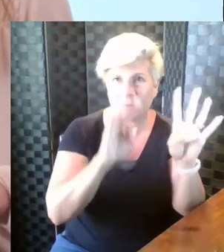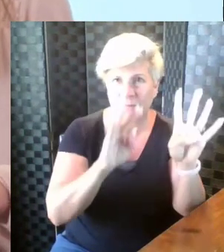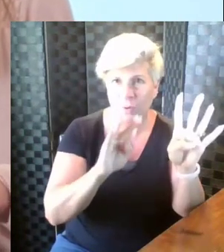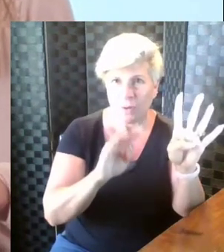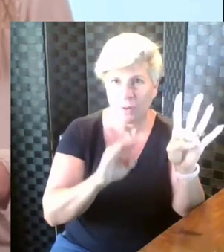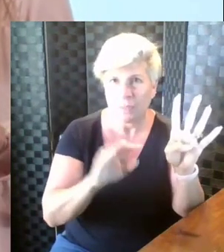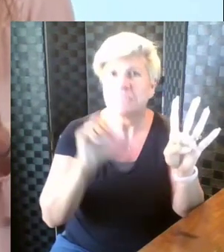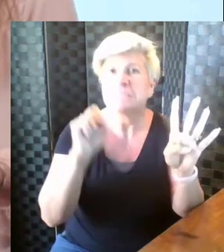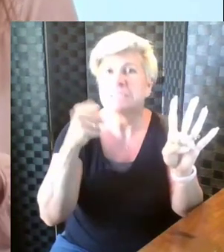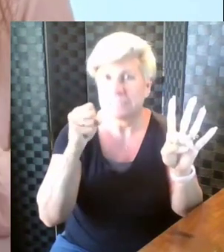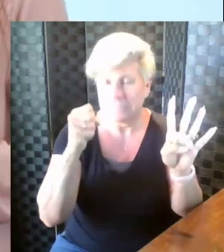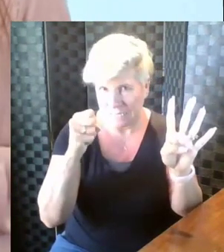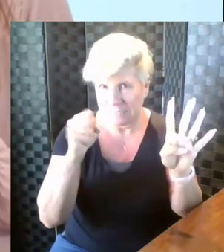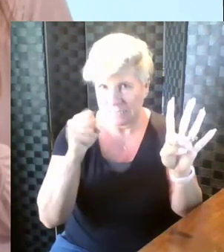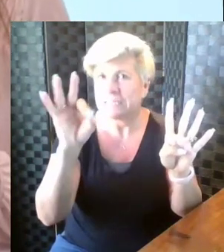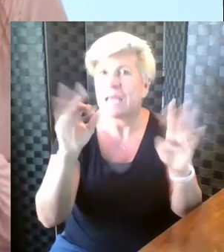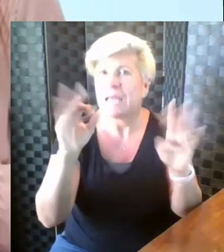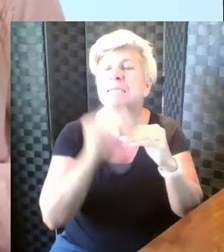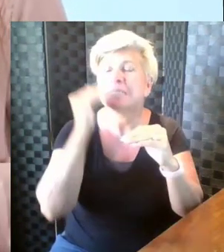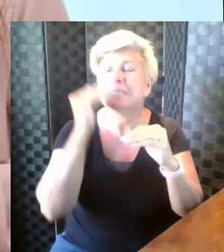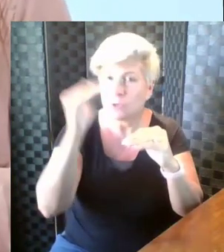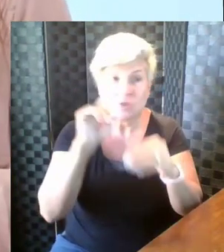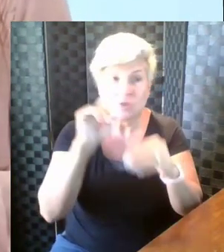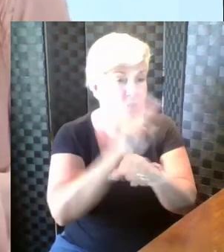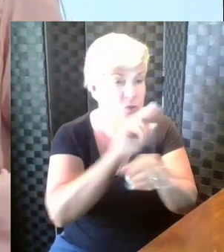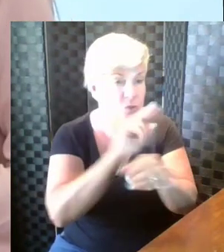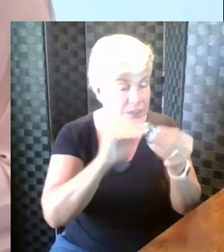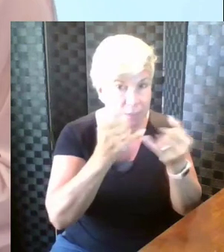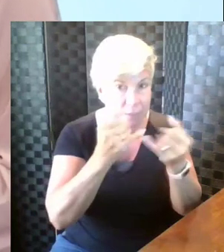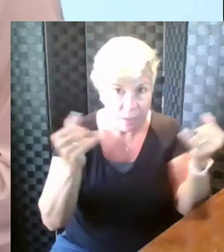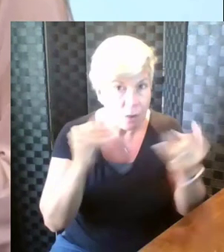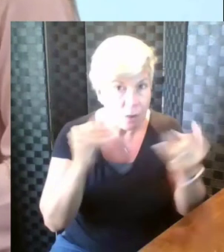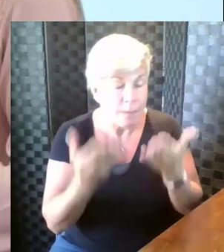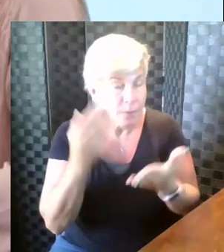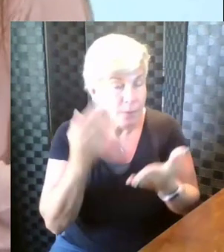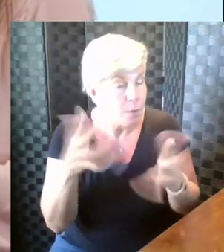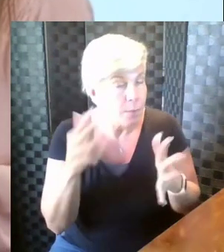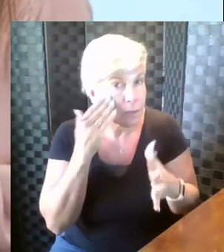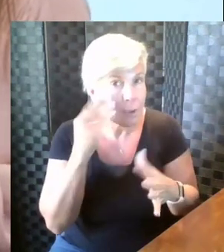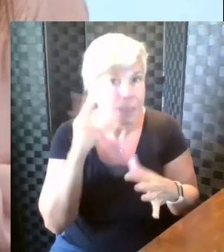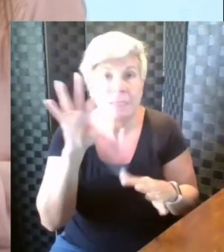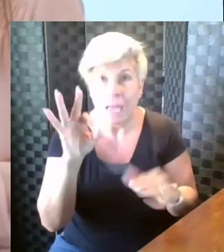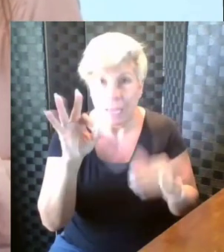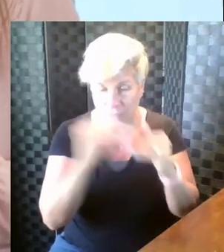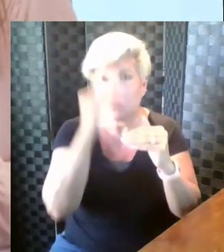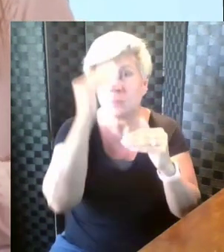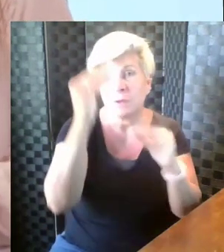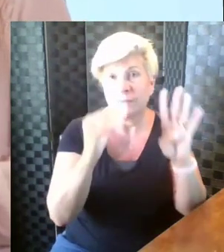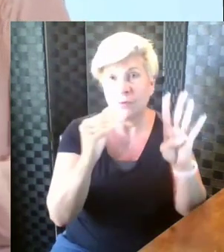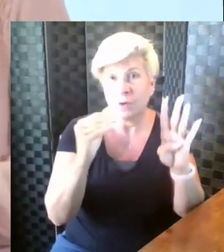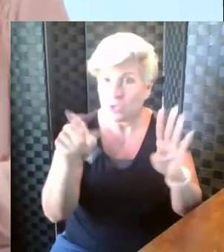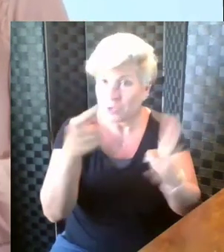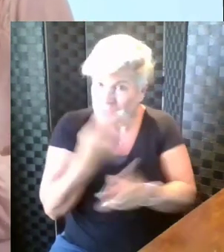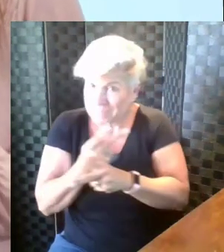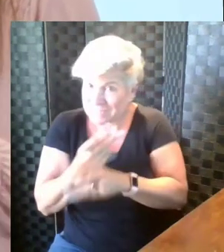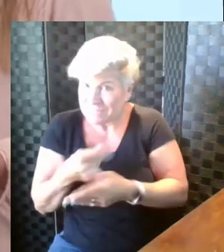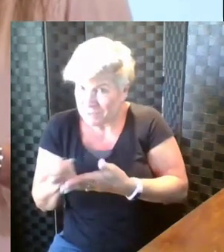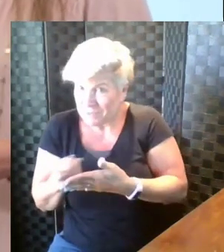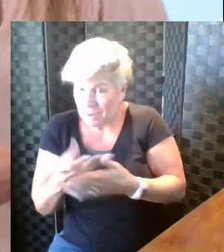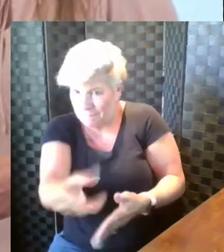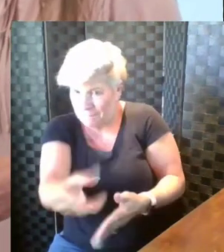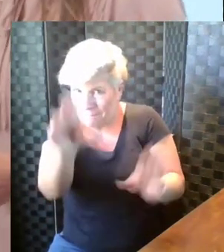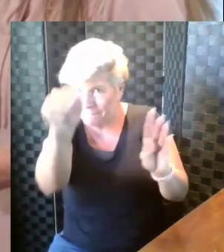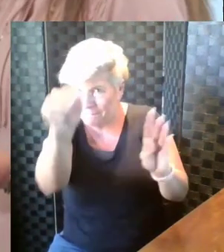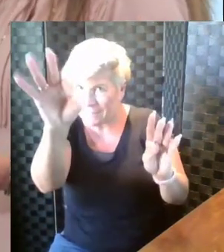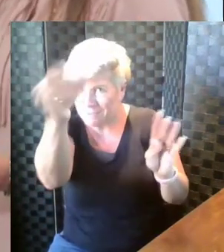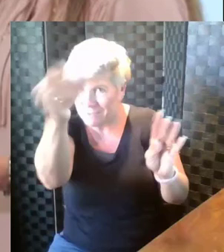4? If you need support, you could use the number line. Or you might know that, yes, 9 is greater than 4. So I get to keep the card. Let's